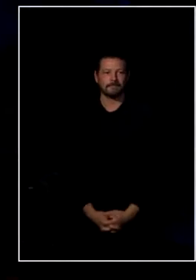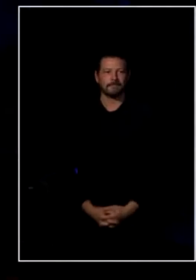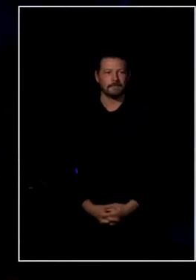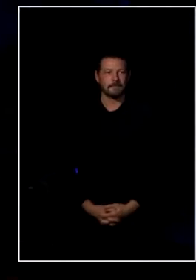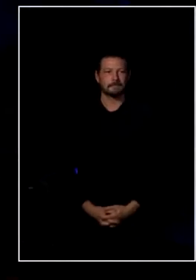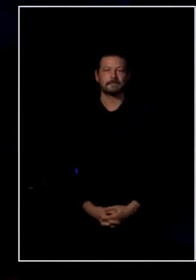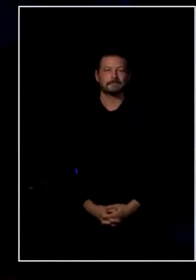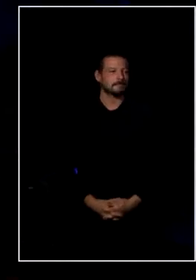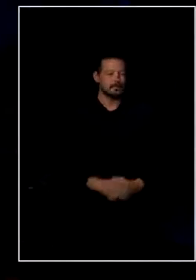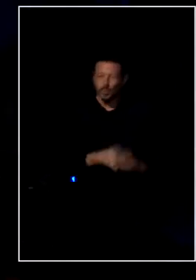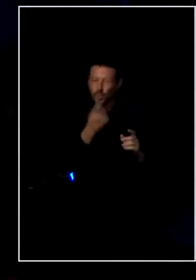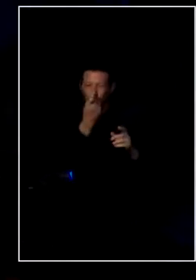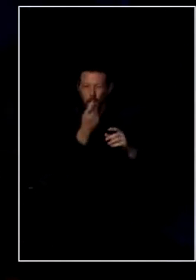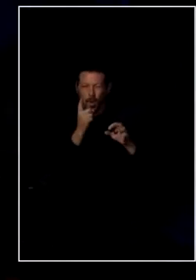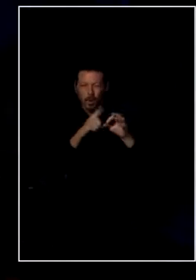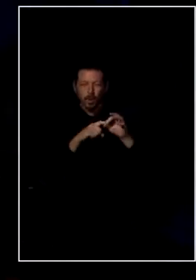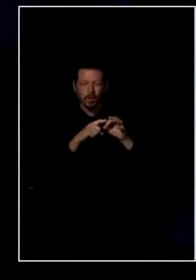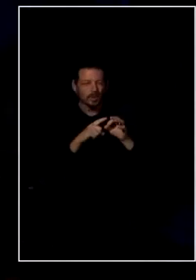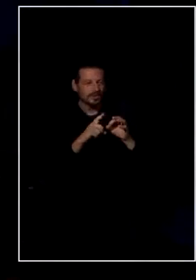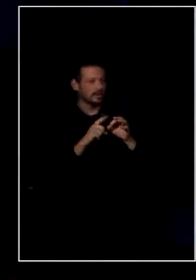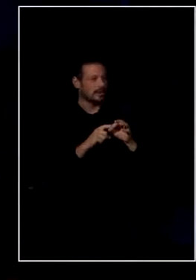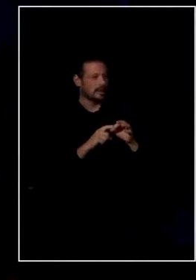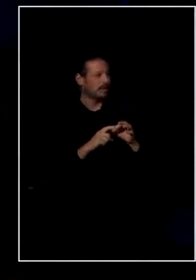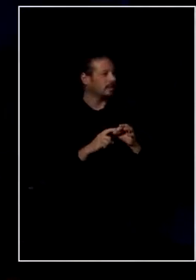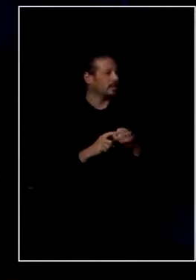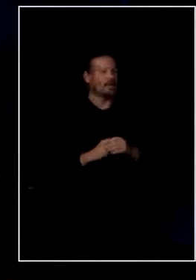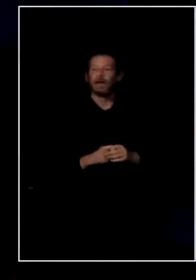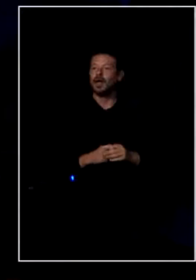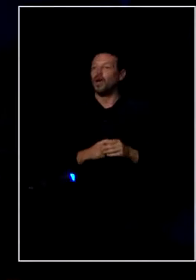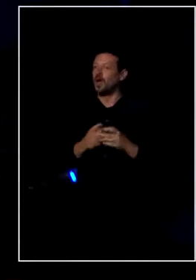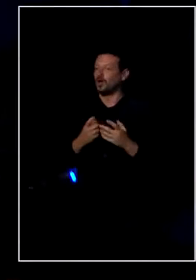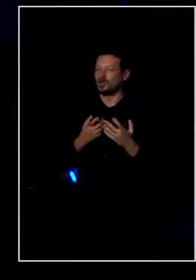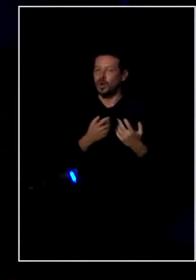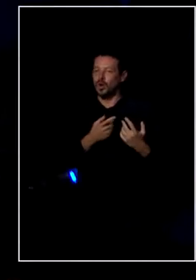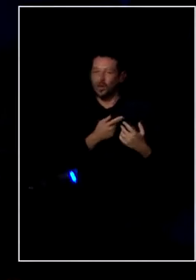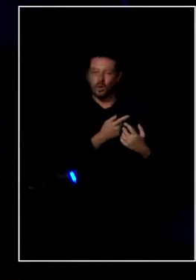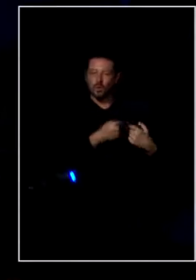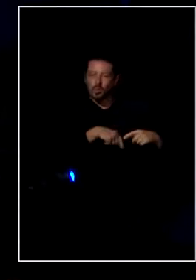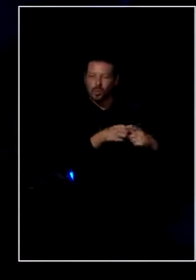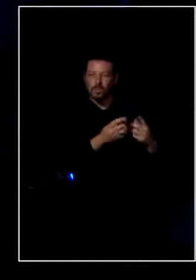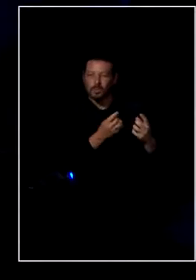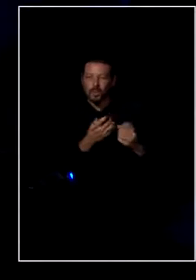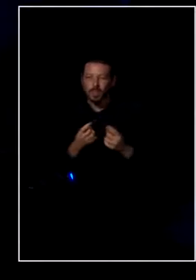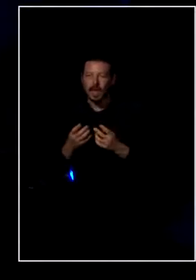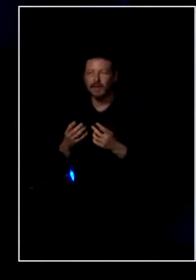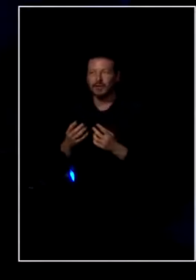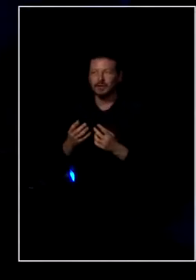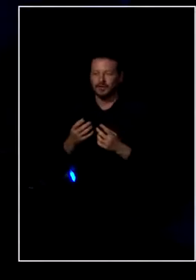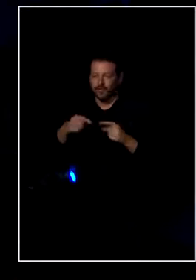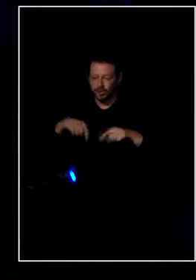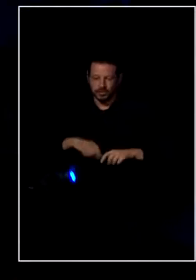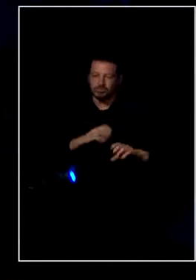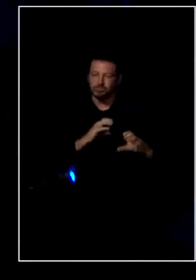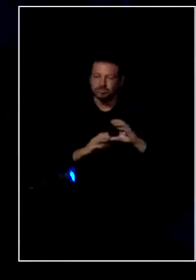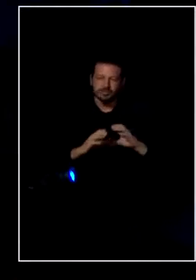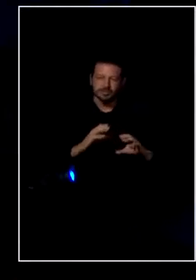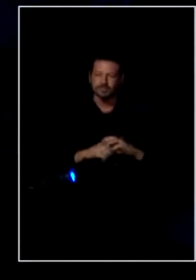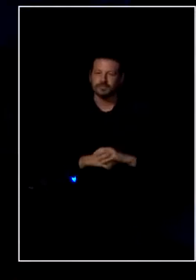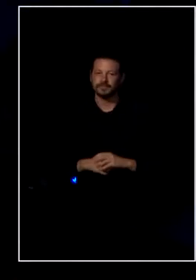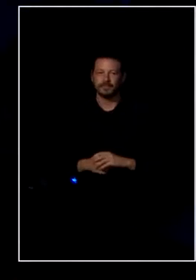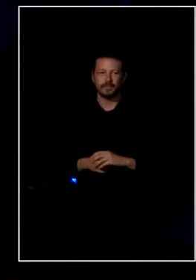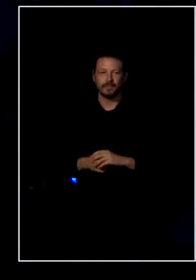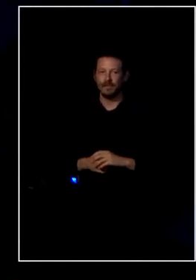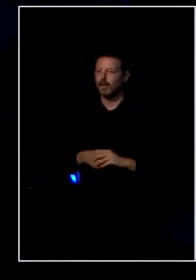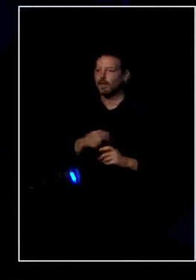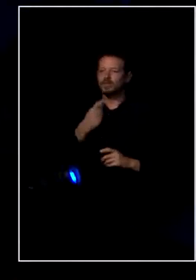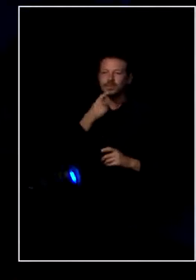Just one more quick question. When we were preparing for this, you said, having read everybody else's, this is going back to where we started in our conversation, yeah. You read everyone